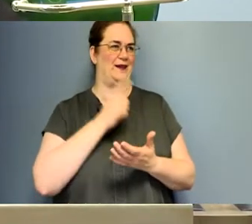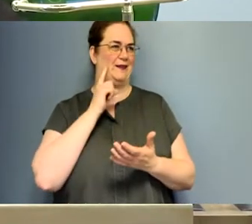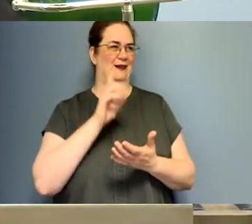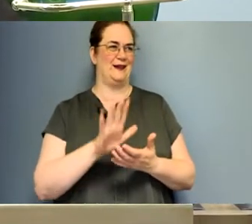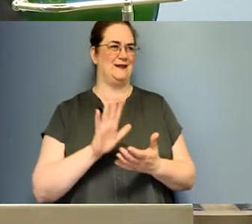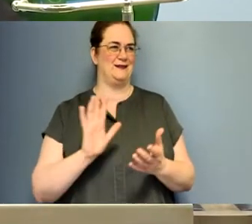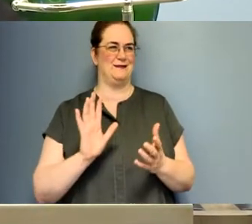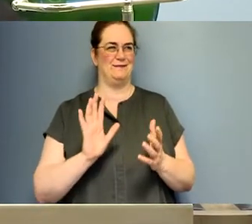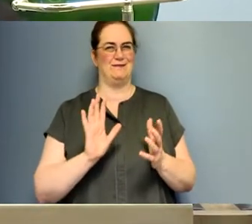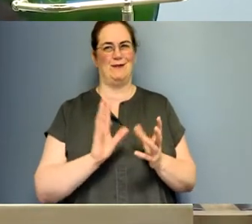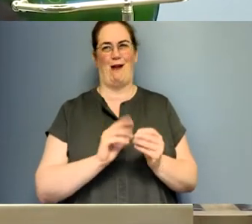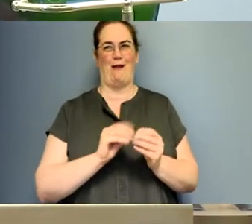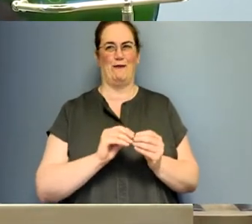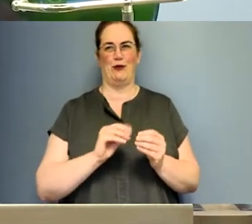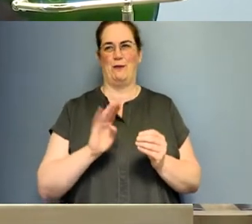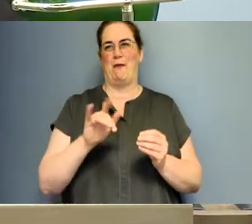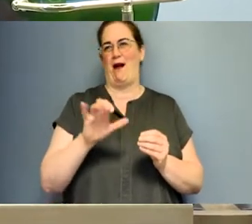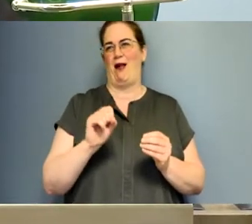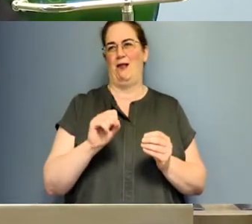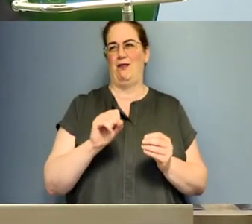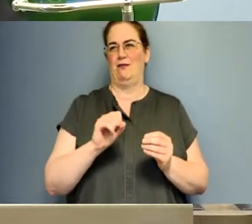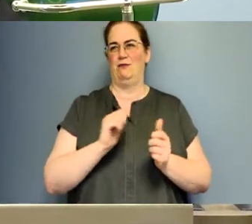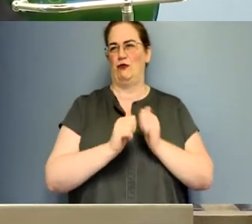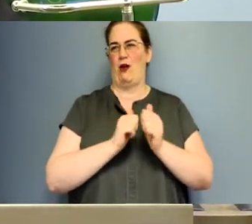conference mile run with